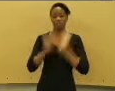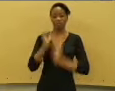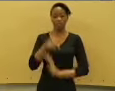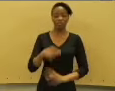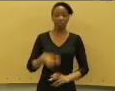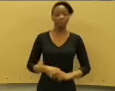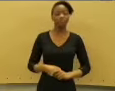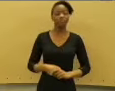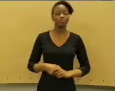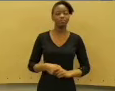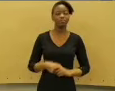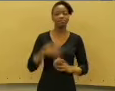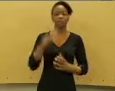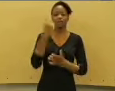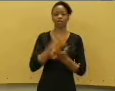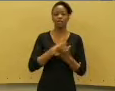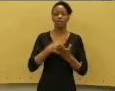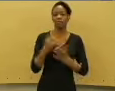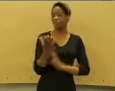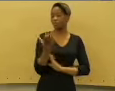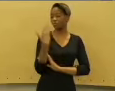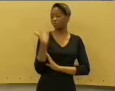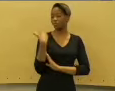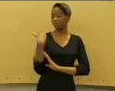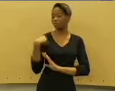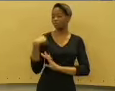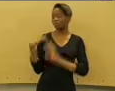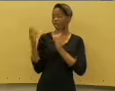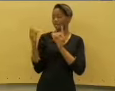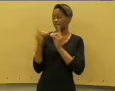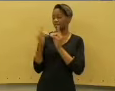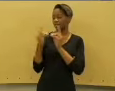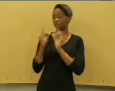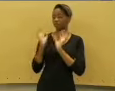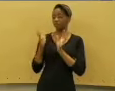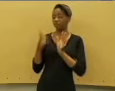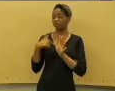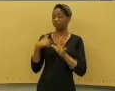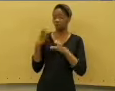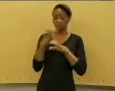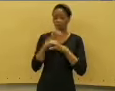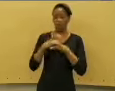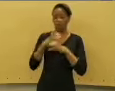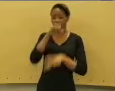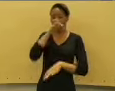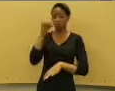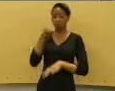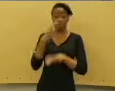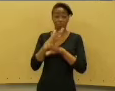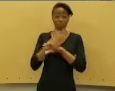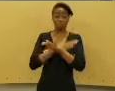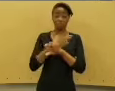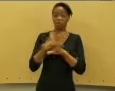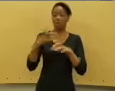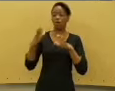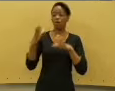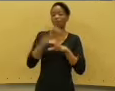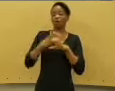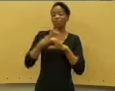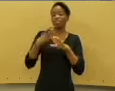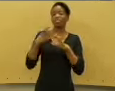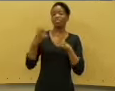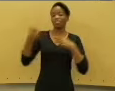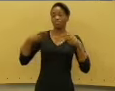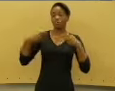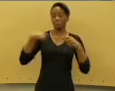a couple of weeks ago, I went on a date, and I love coffee. I used to own a coffee shop before, prior to disability. I owned a